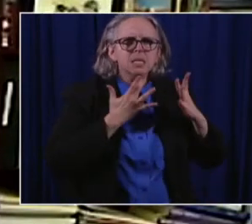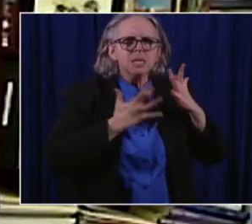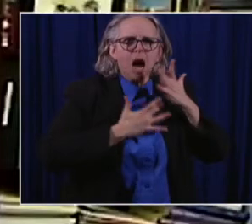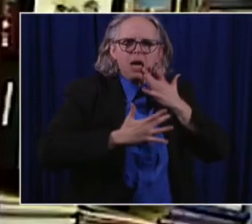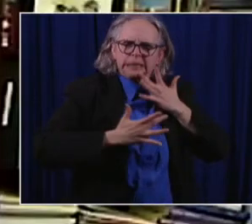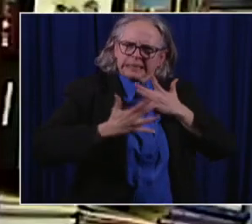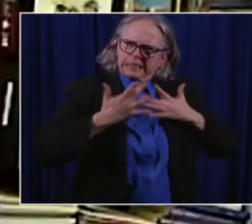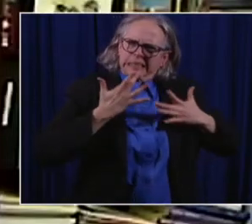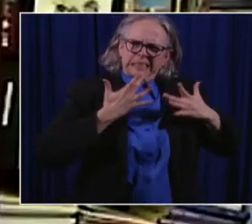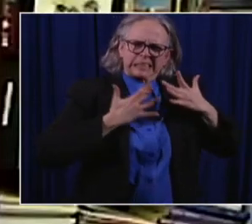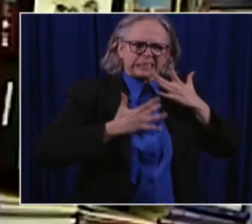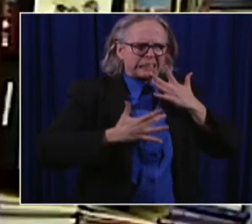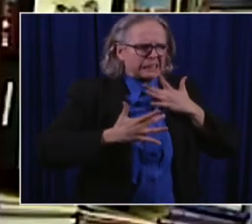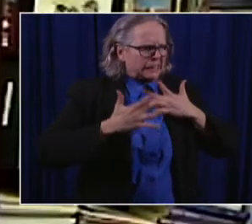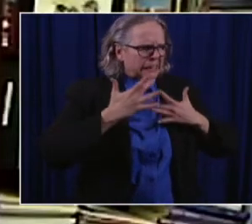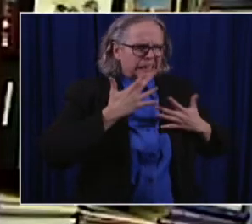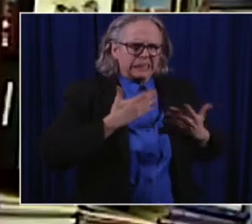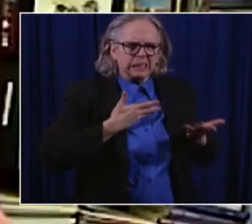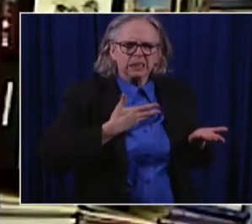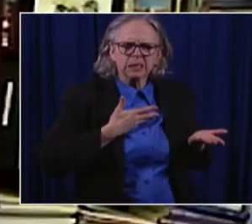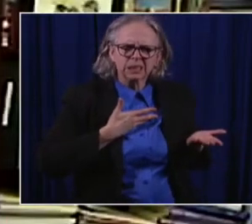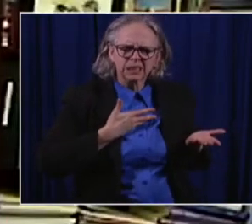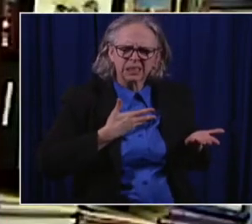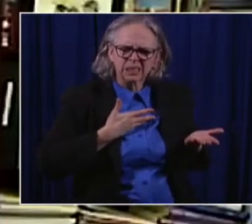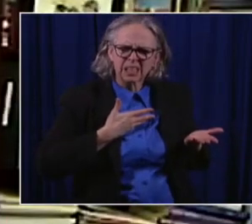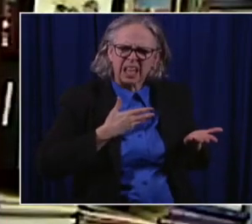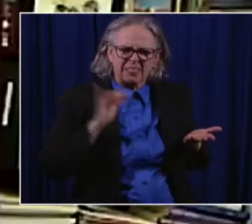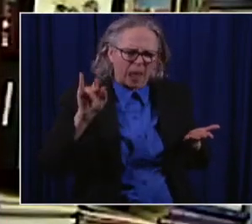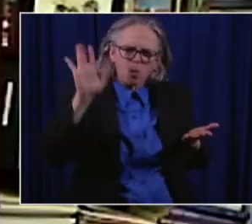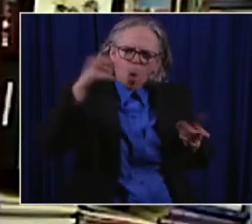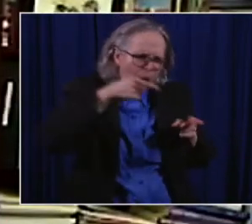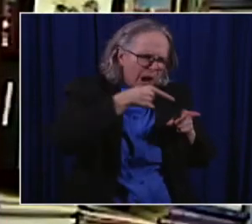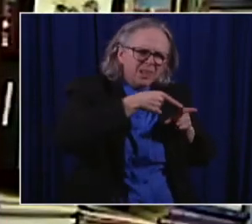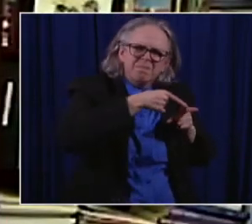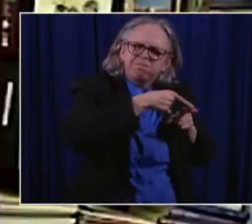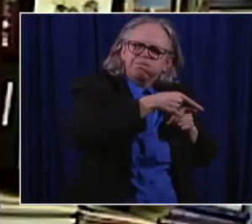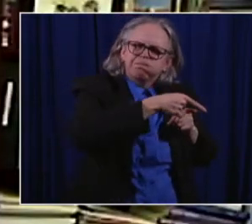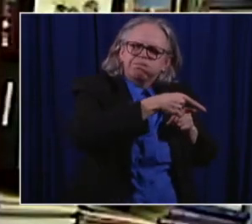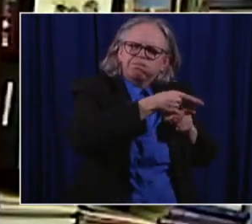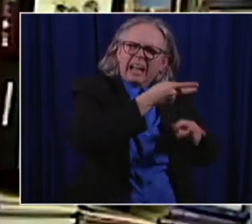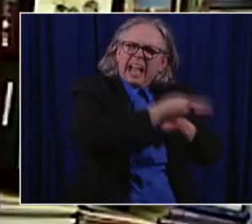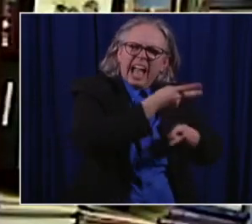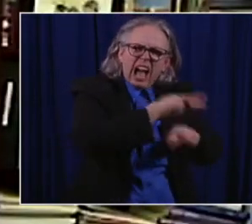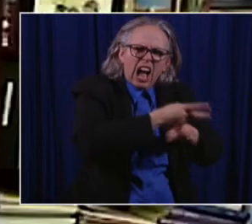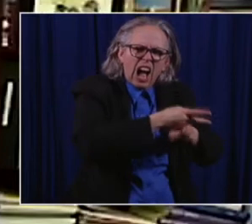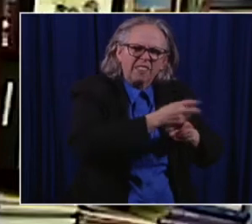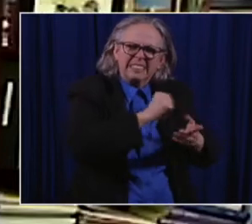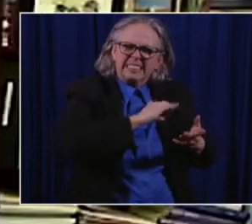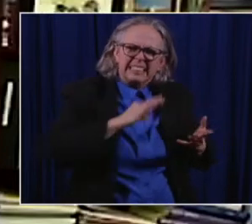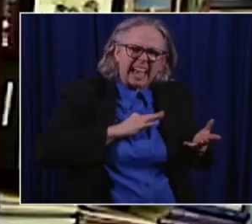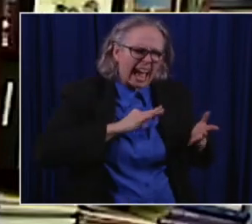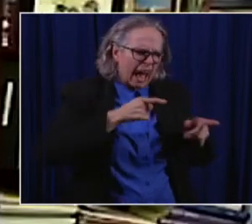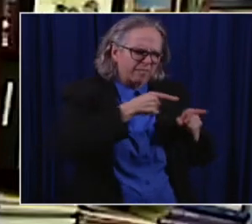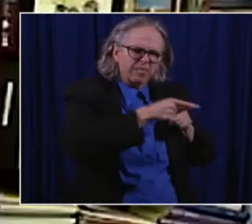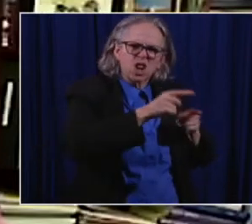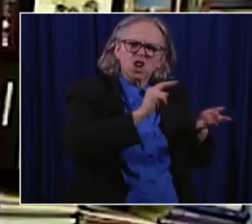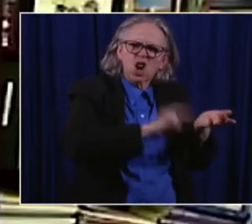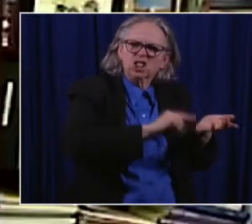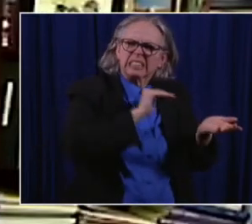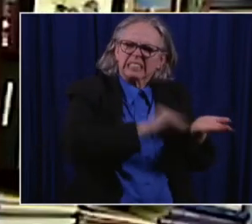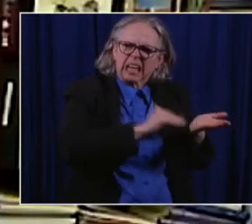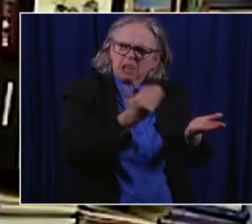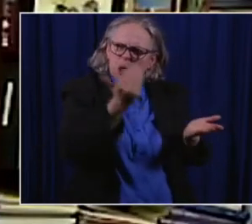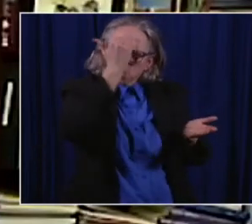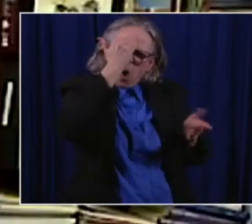intensive care unit. You need very specialized staff, specially trained nurses and doctors, not just any nurse or doctor, but